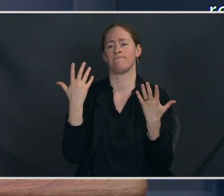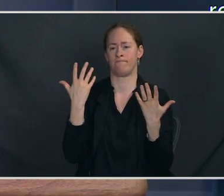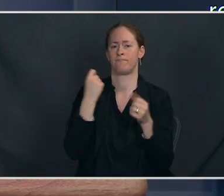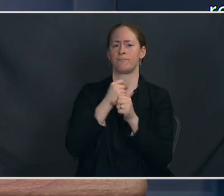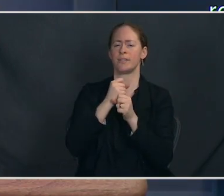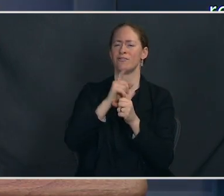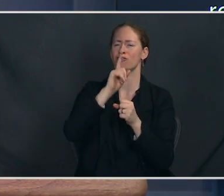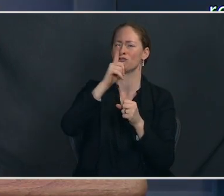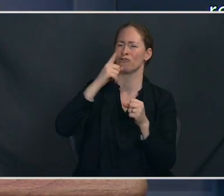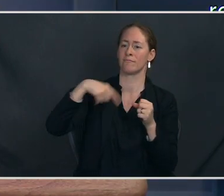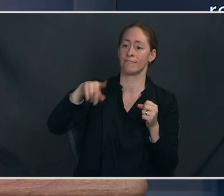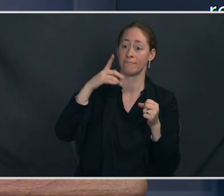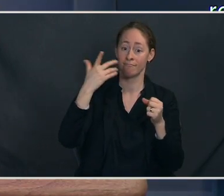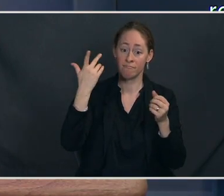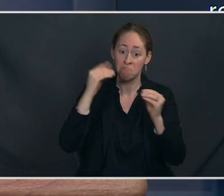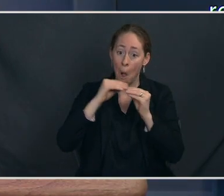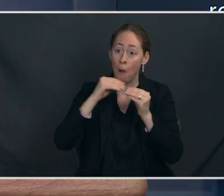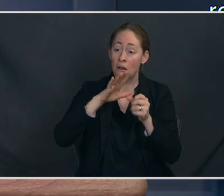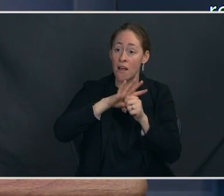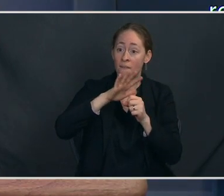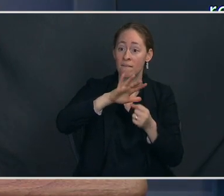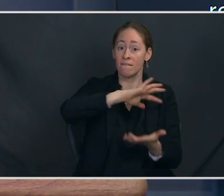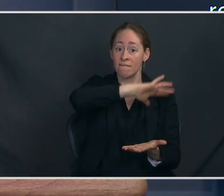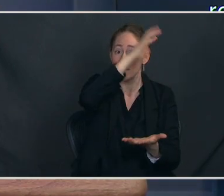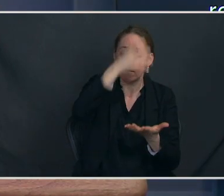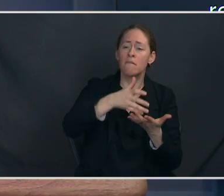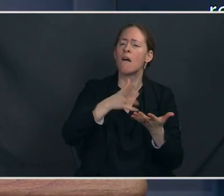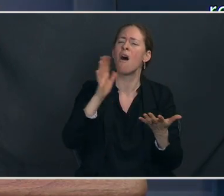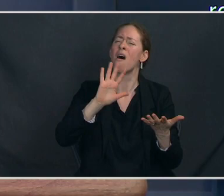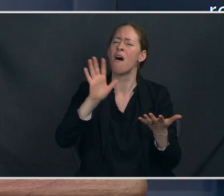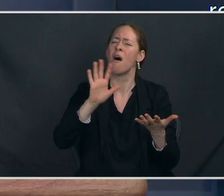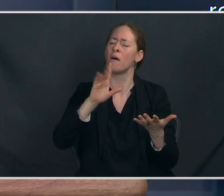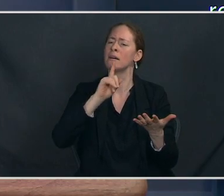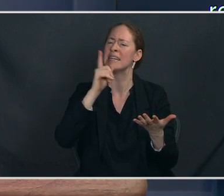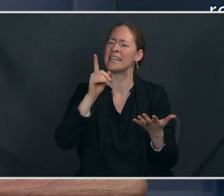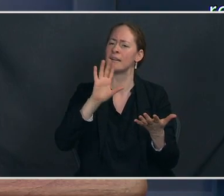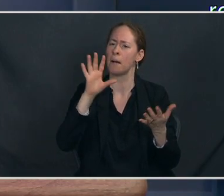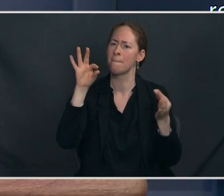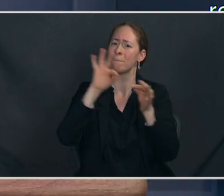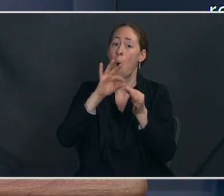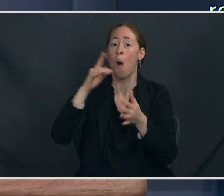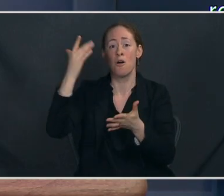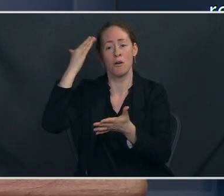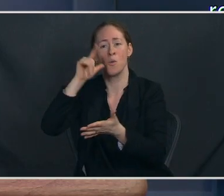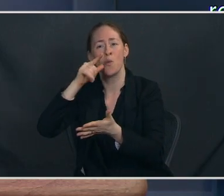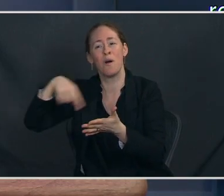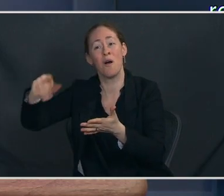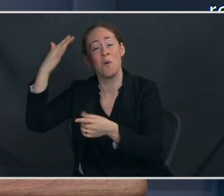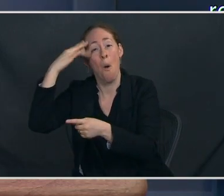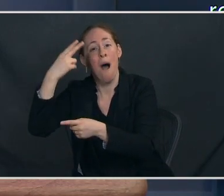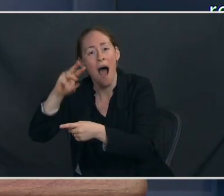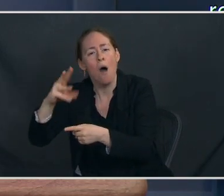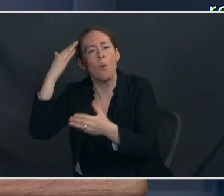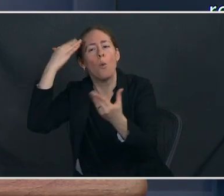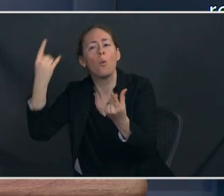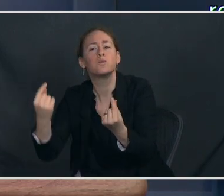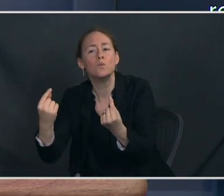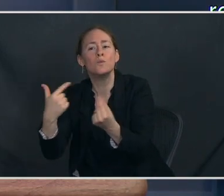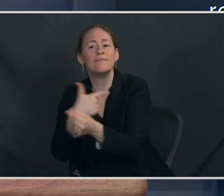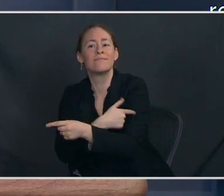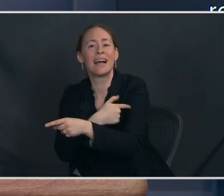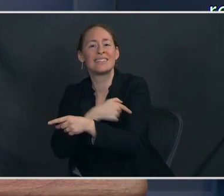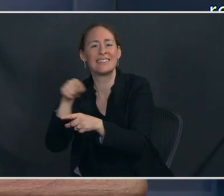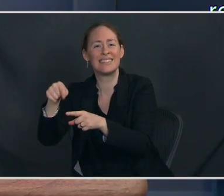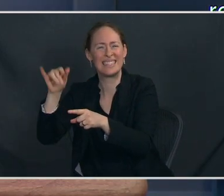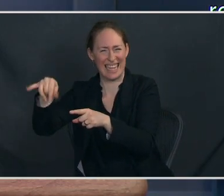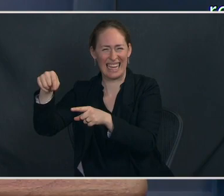supply, but more vaccinators, as I noted, more people in communities who can vaccinate, more centers